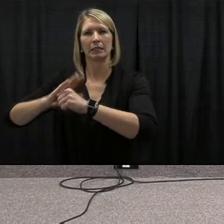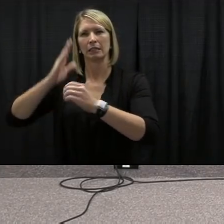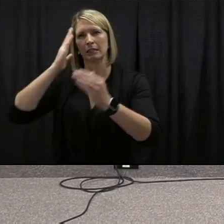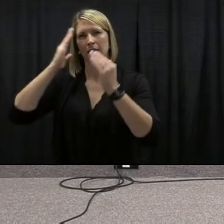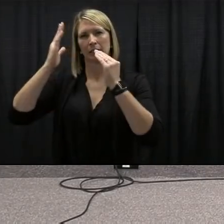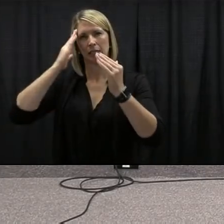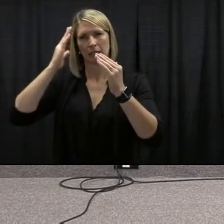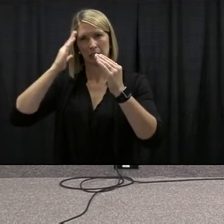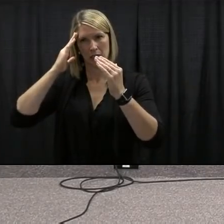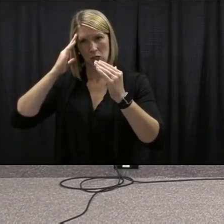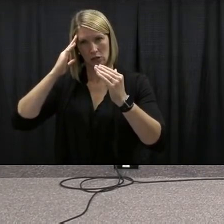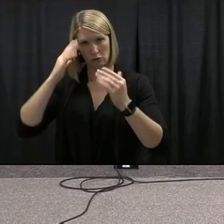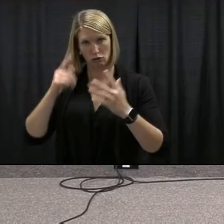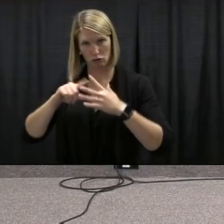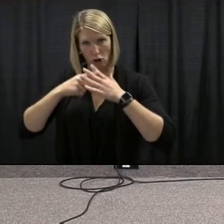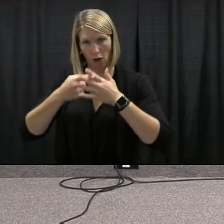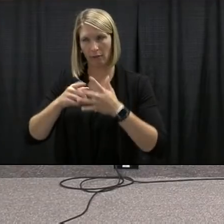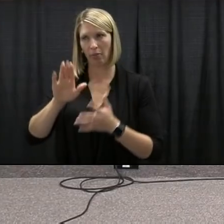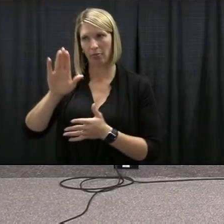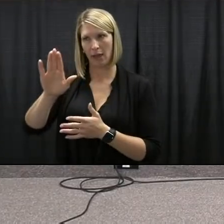areas where we have low rates?